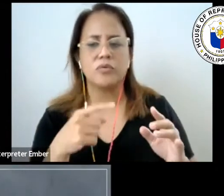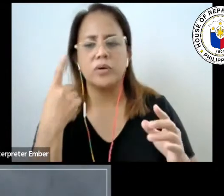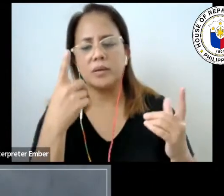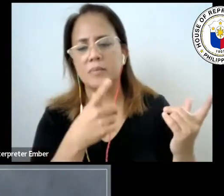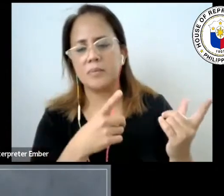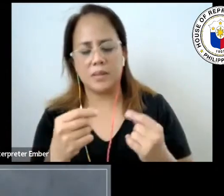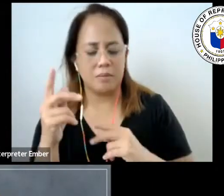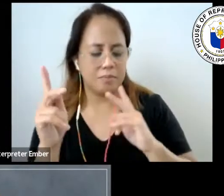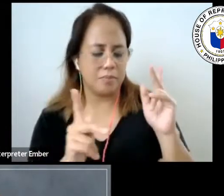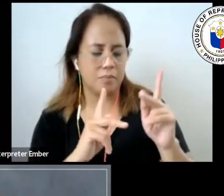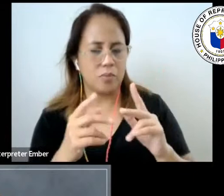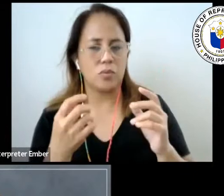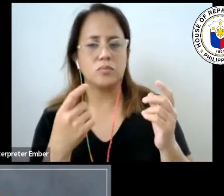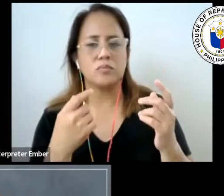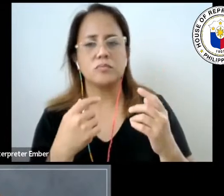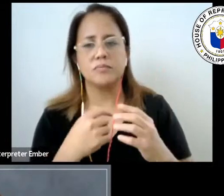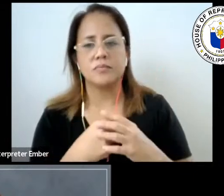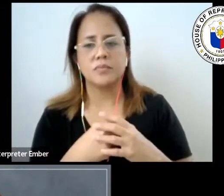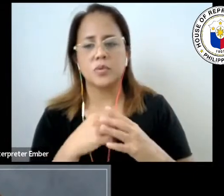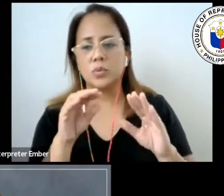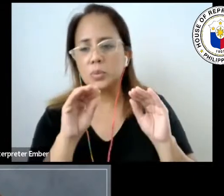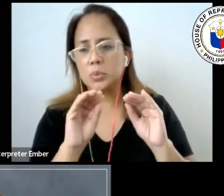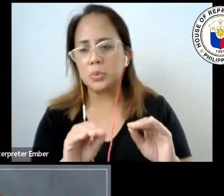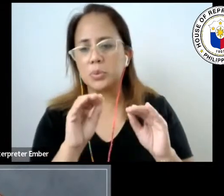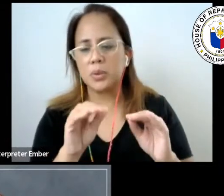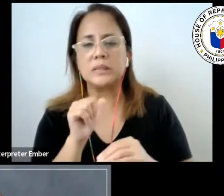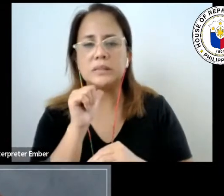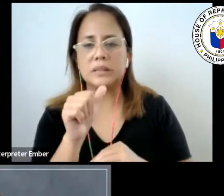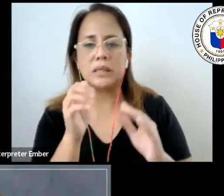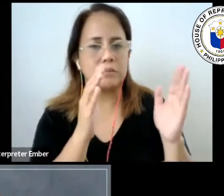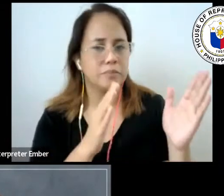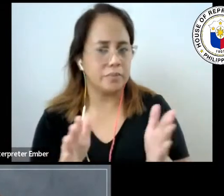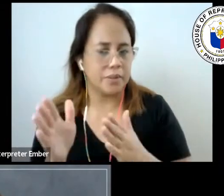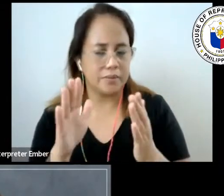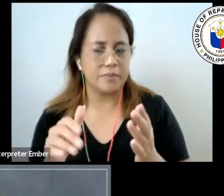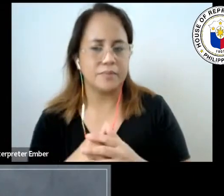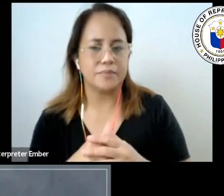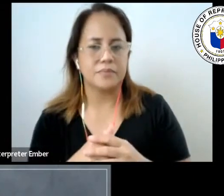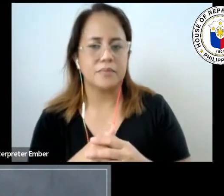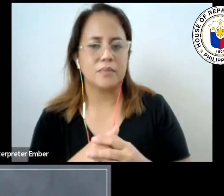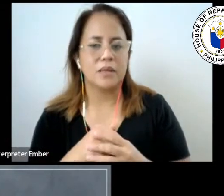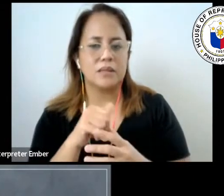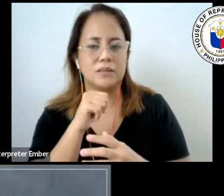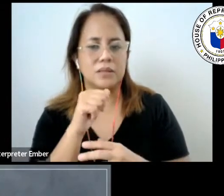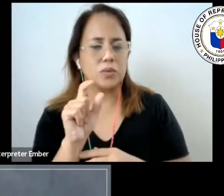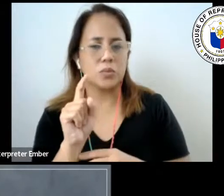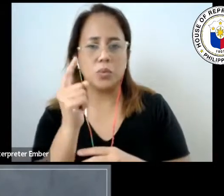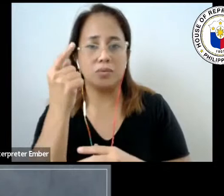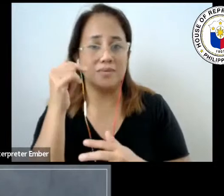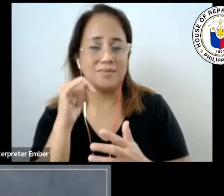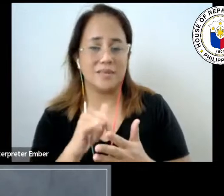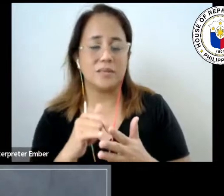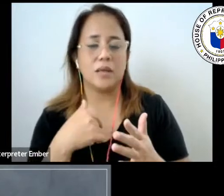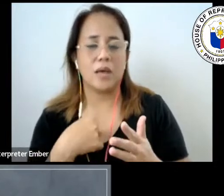implementation. The people who are supposed to teach are not prepared. At hindi lang po yan, yung mga materials na ginagamit ay